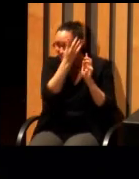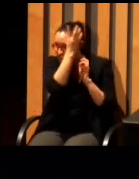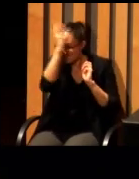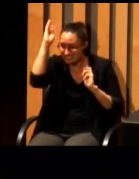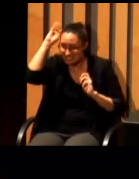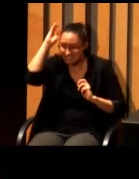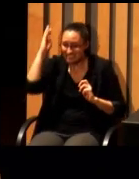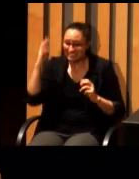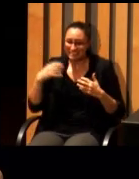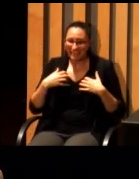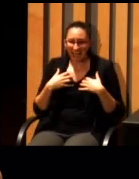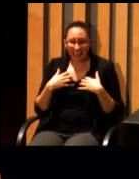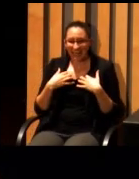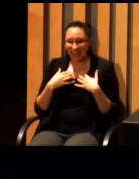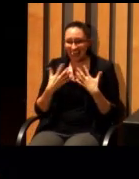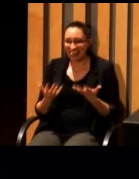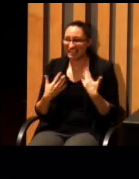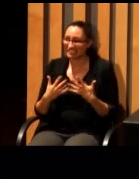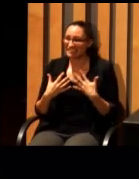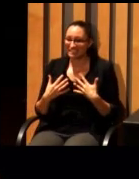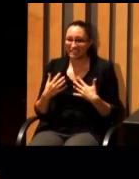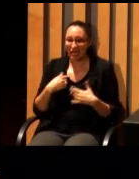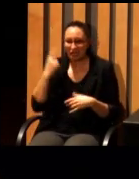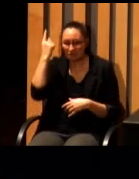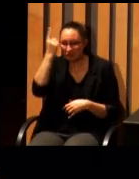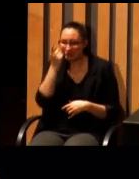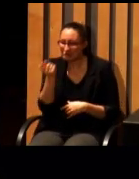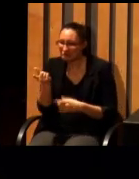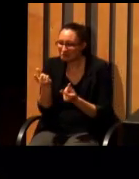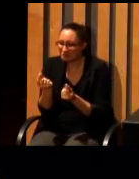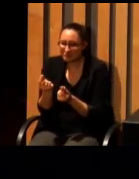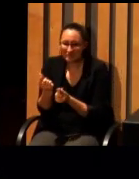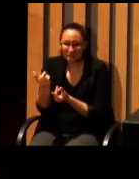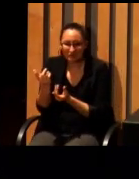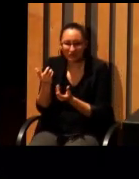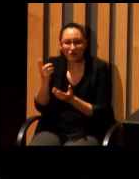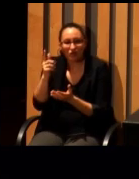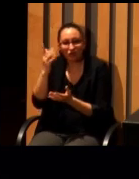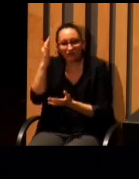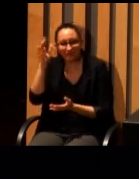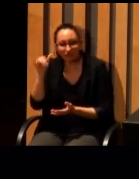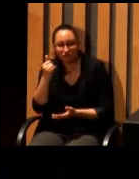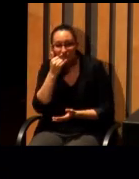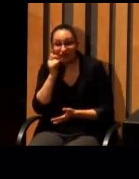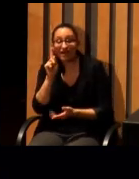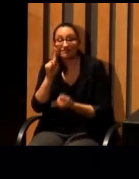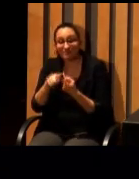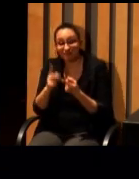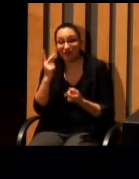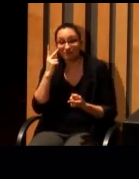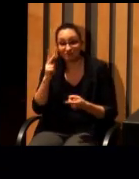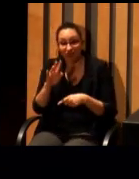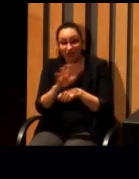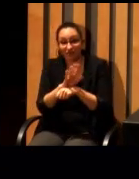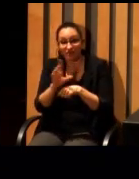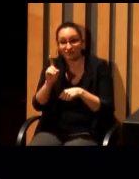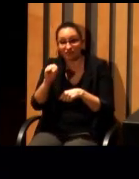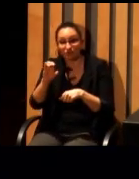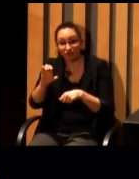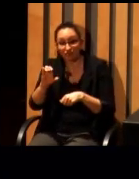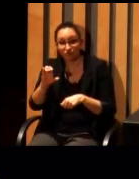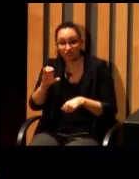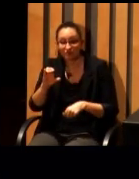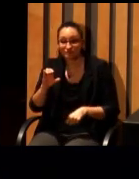time reconciling with, well, what is this man doing wrong, until I saw a documentary by